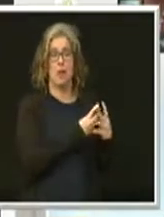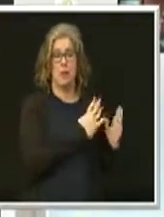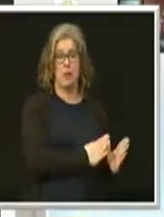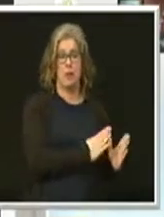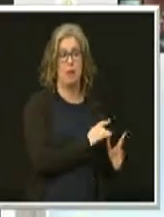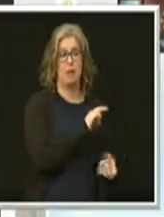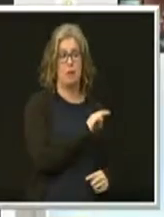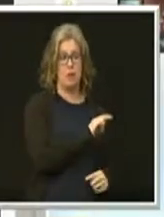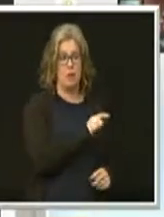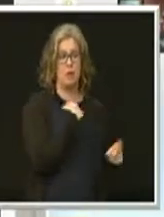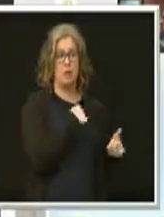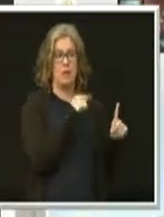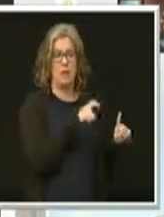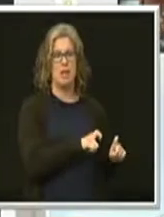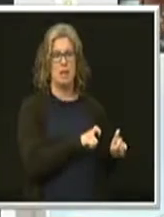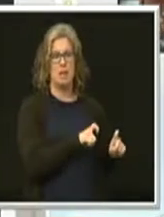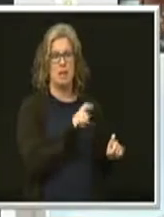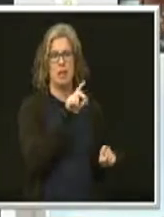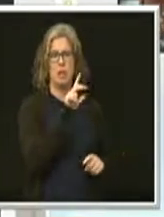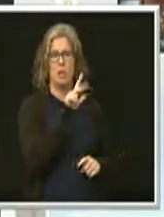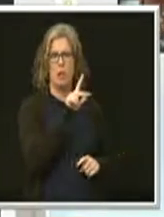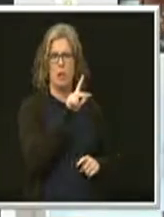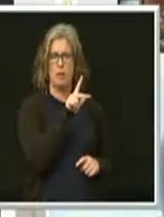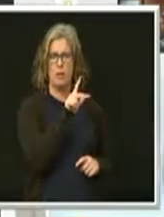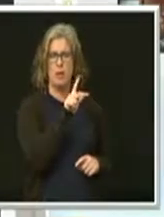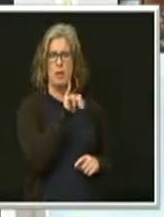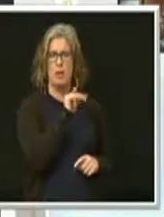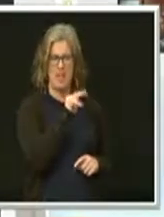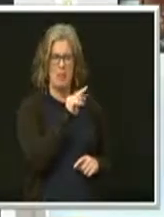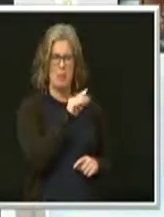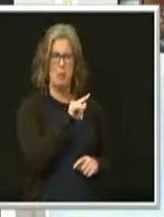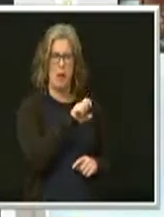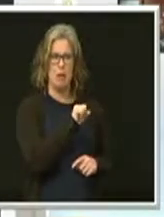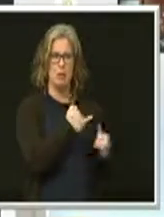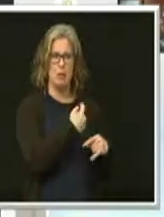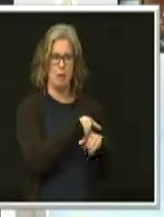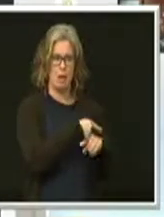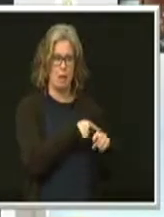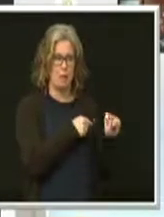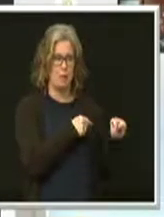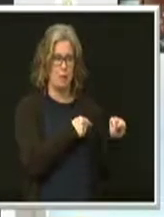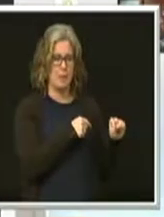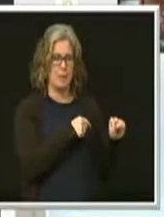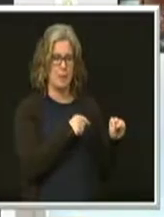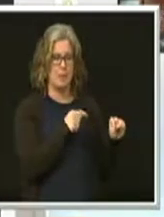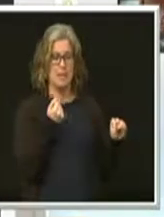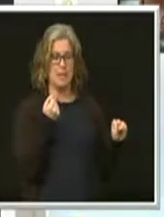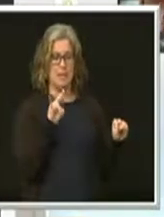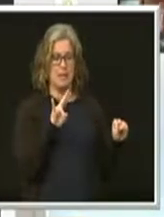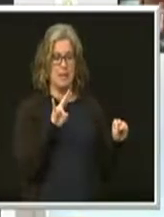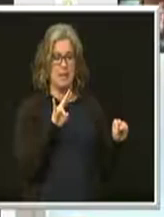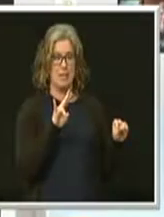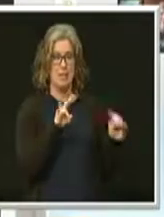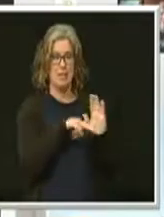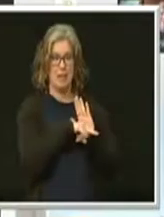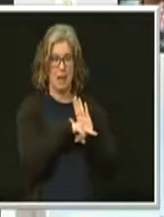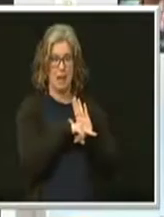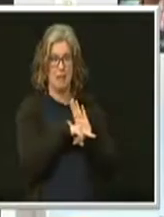population. We have tested 23 inmates to date, and there are 17